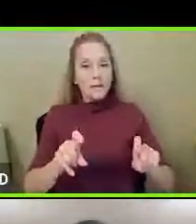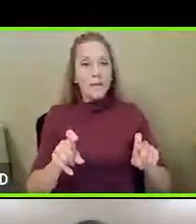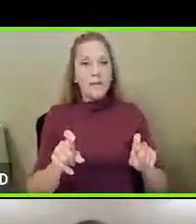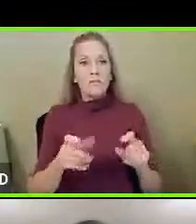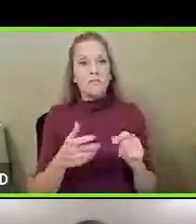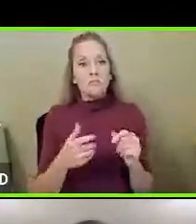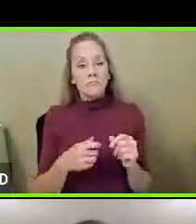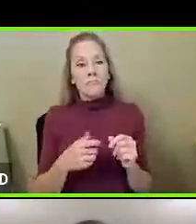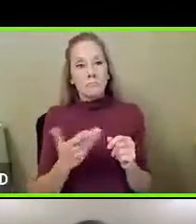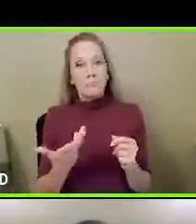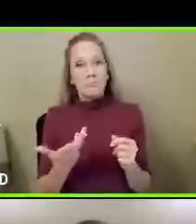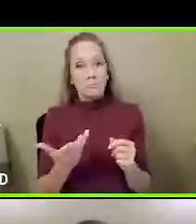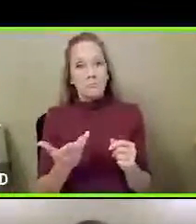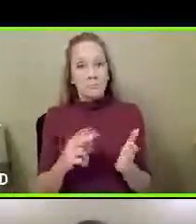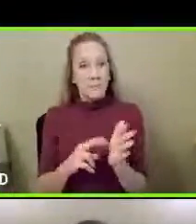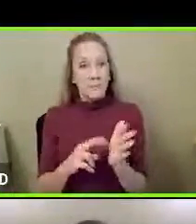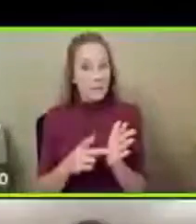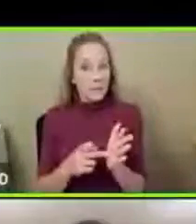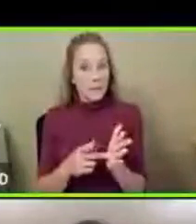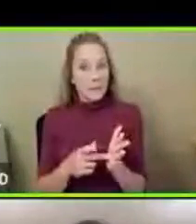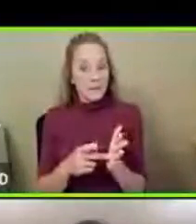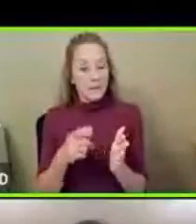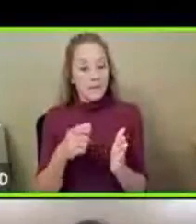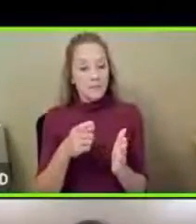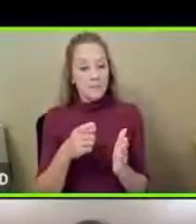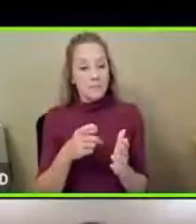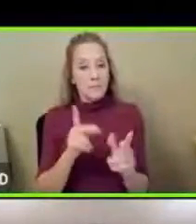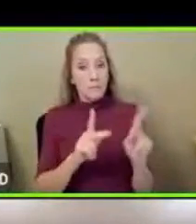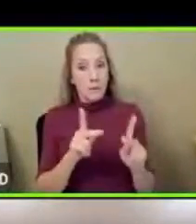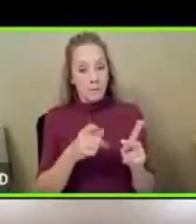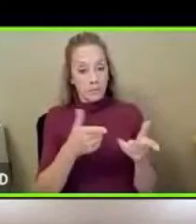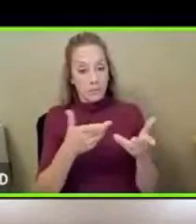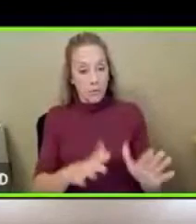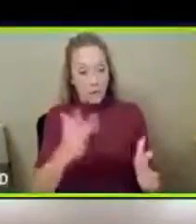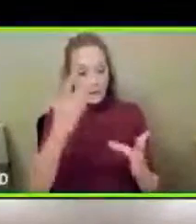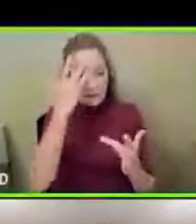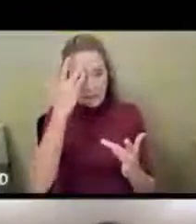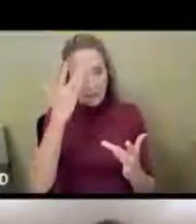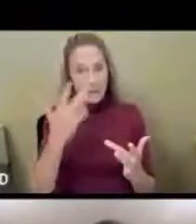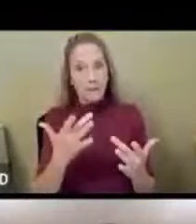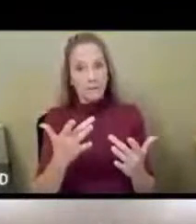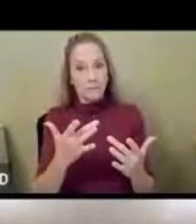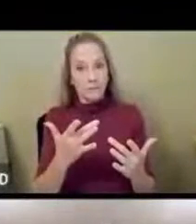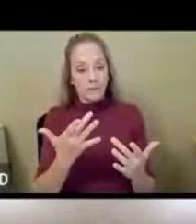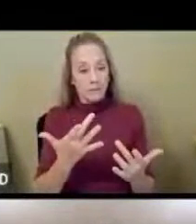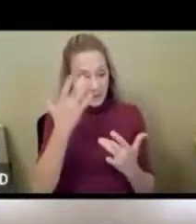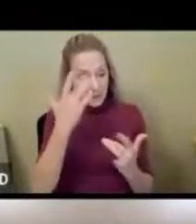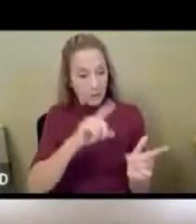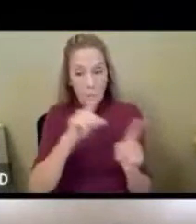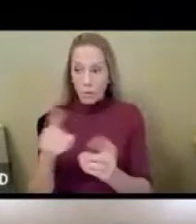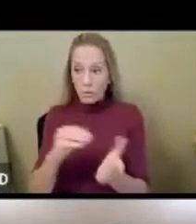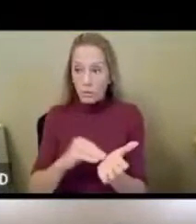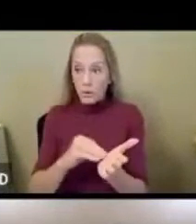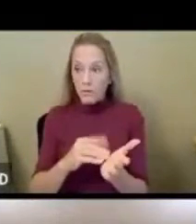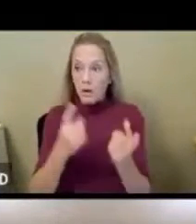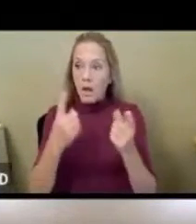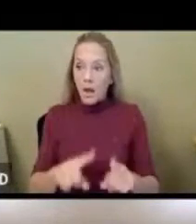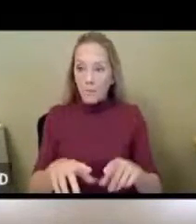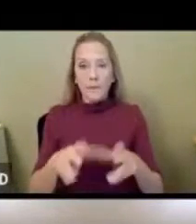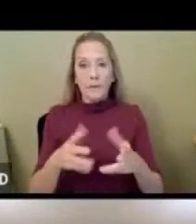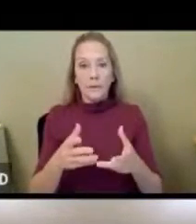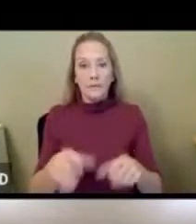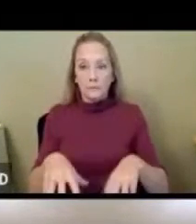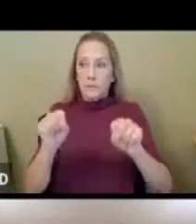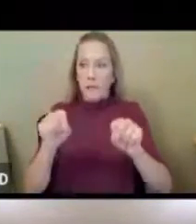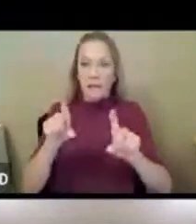you question whether more people who are sick are getting tested because they get sick and go to the doctor. Our